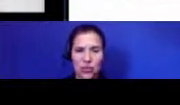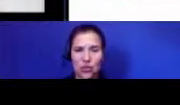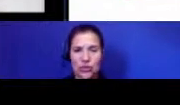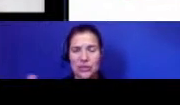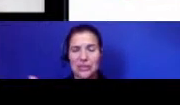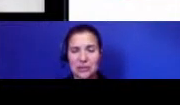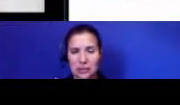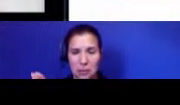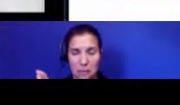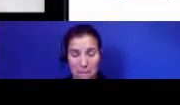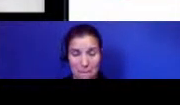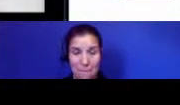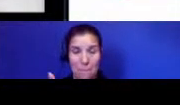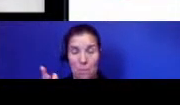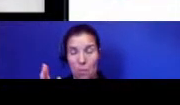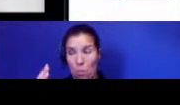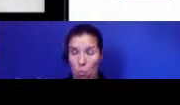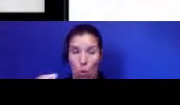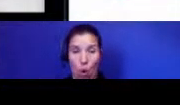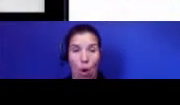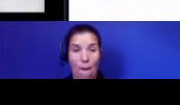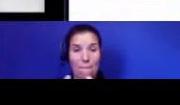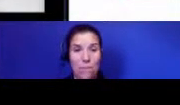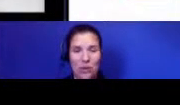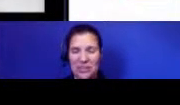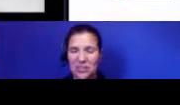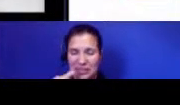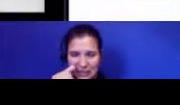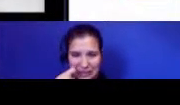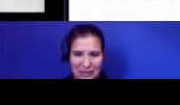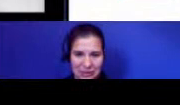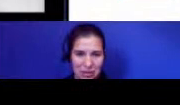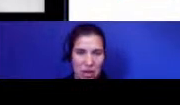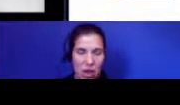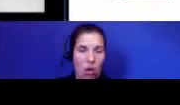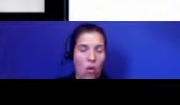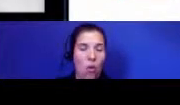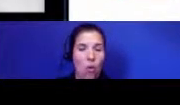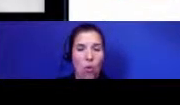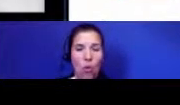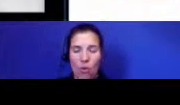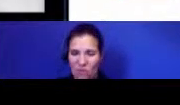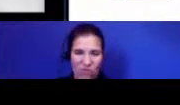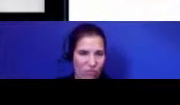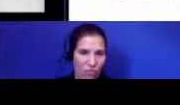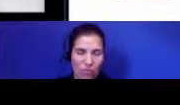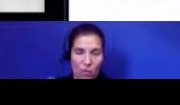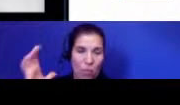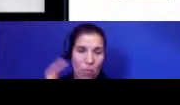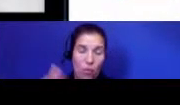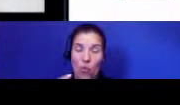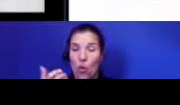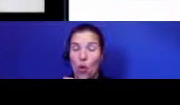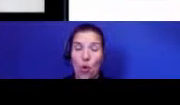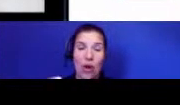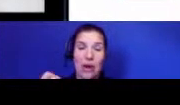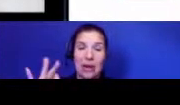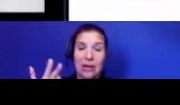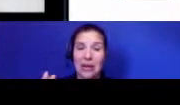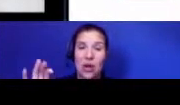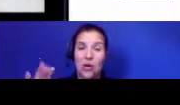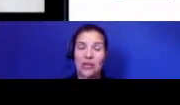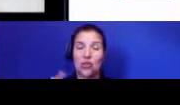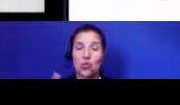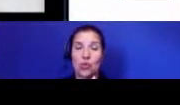that we're seeing today is only the latest chapter in this story. In the early 1900s, the United Daughters of the Confederacy